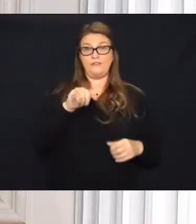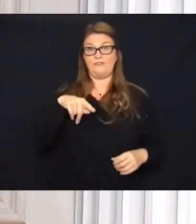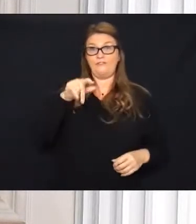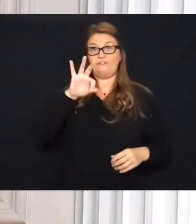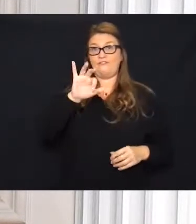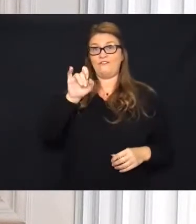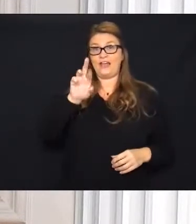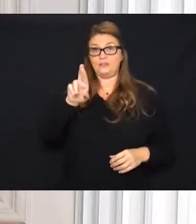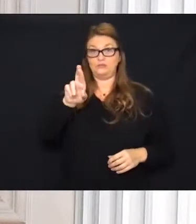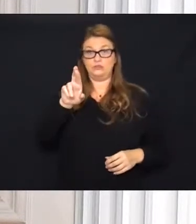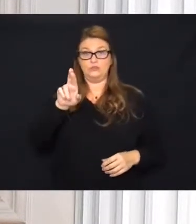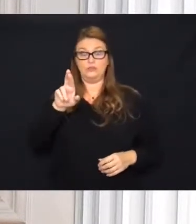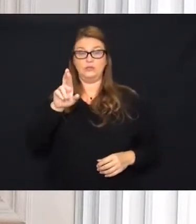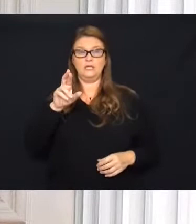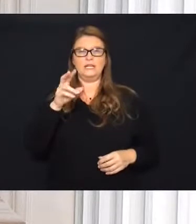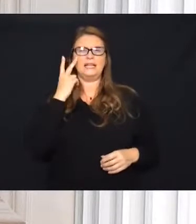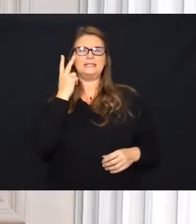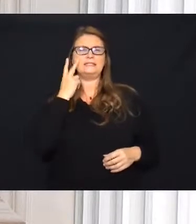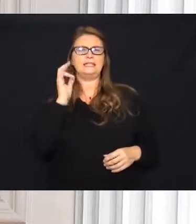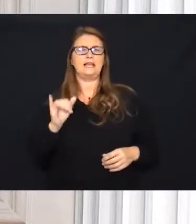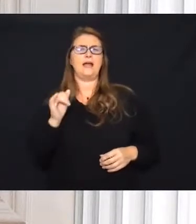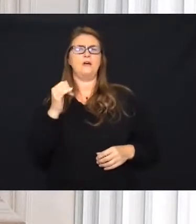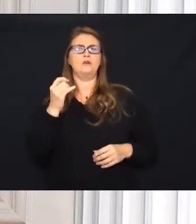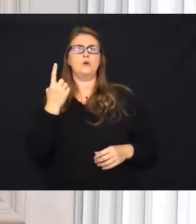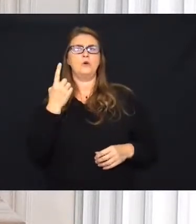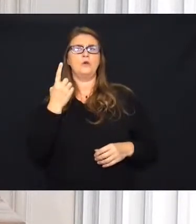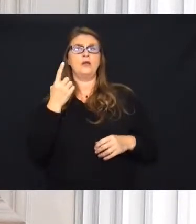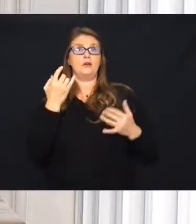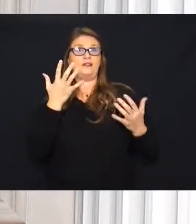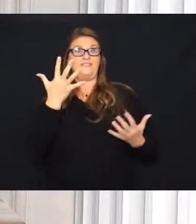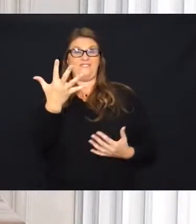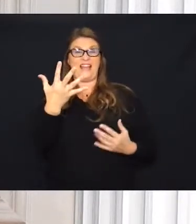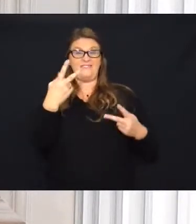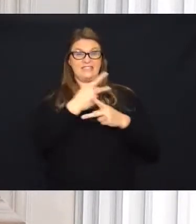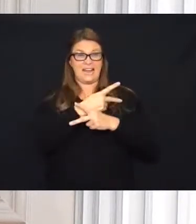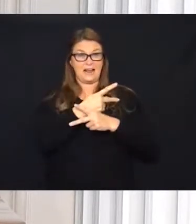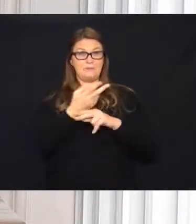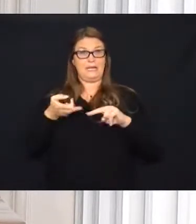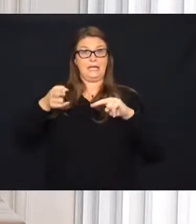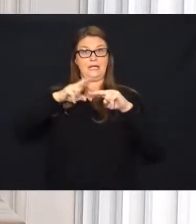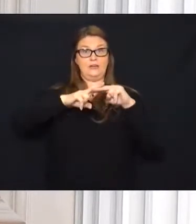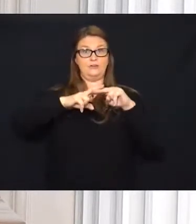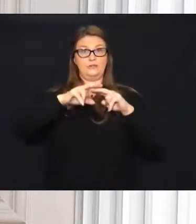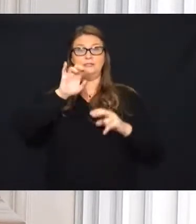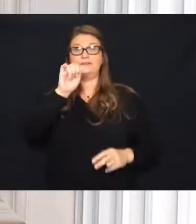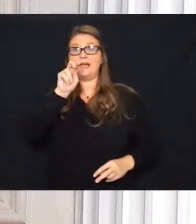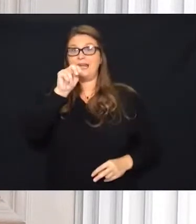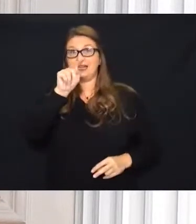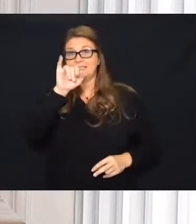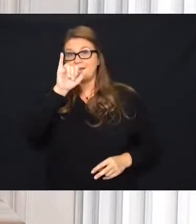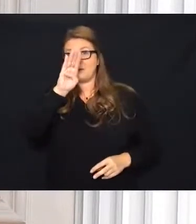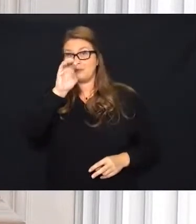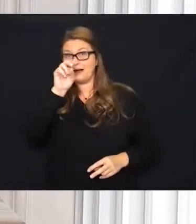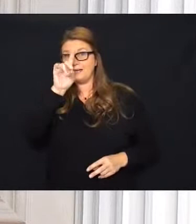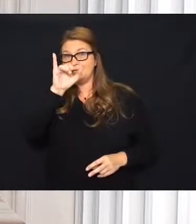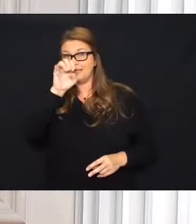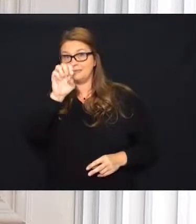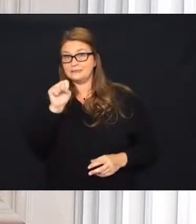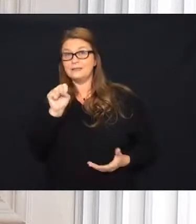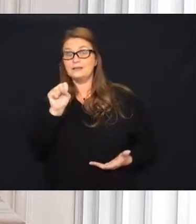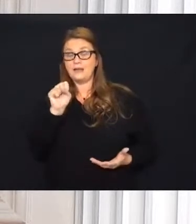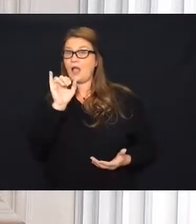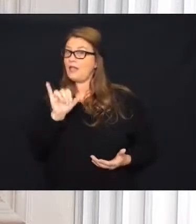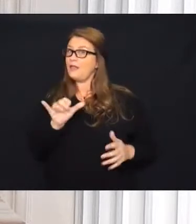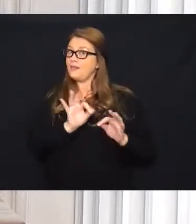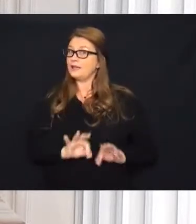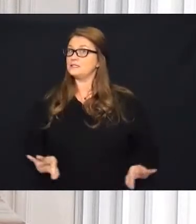found after a week, they're seeing a 5 times increase in the number of antibodies, which is very